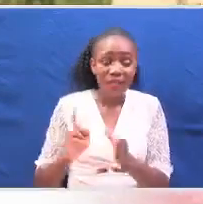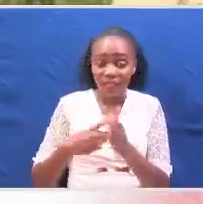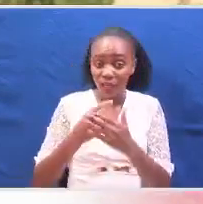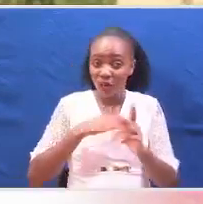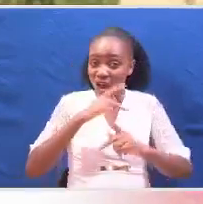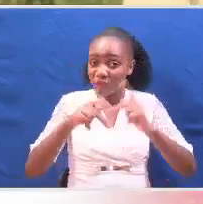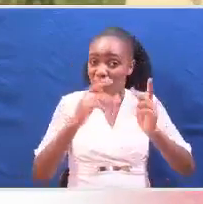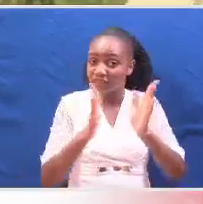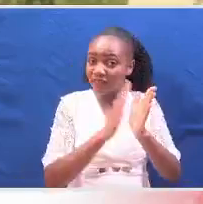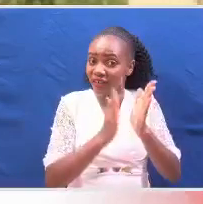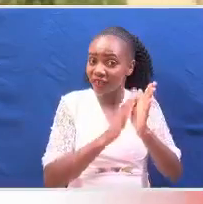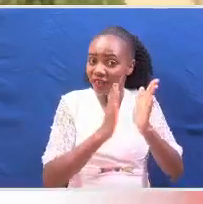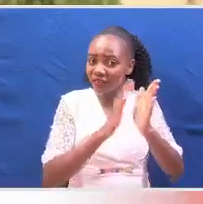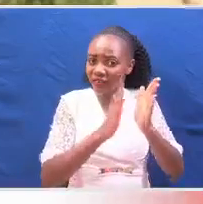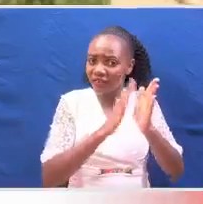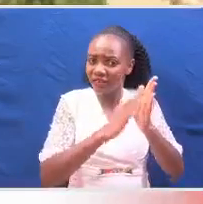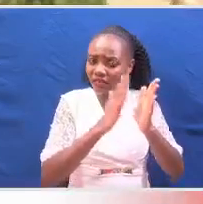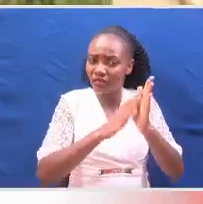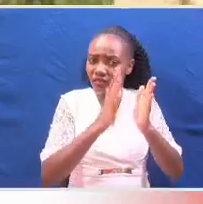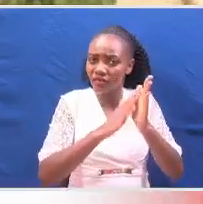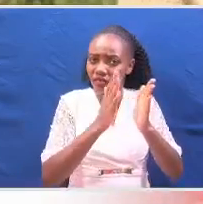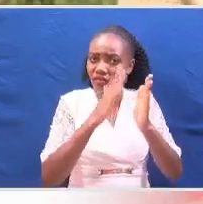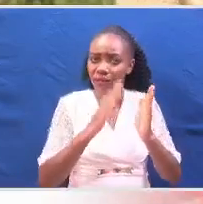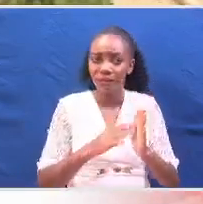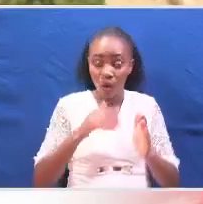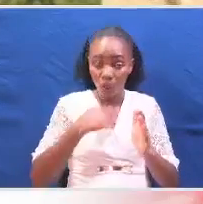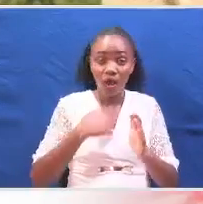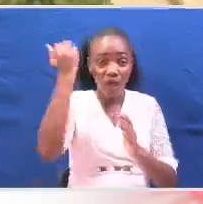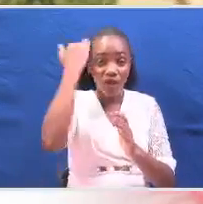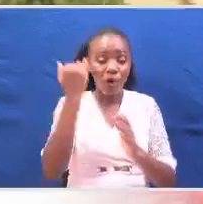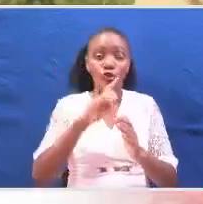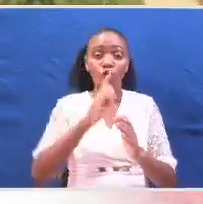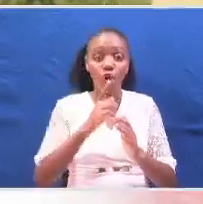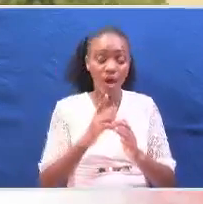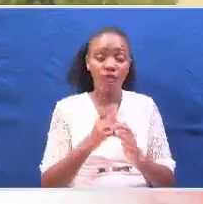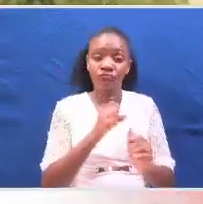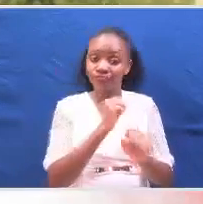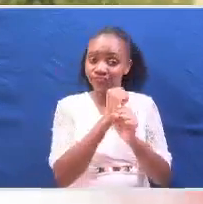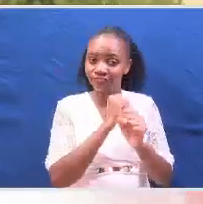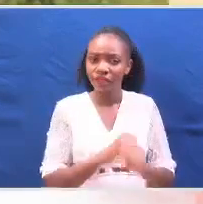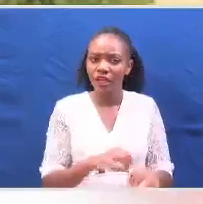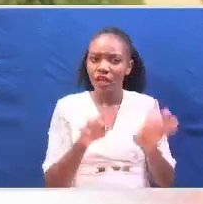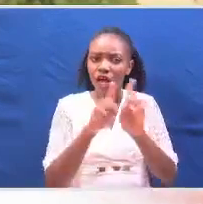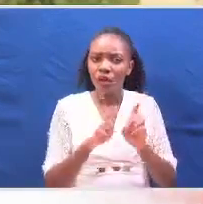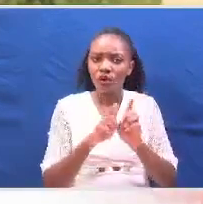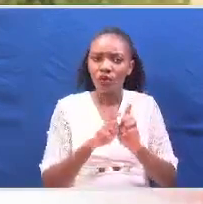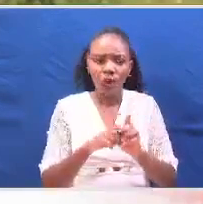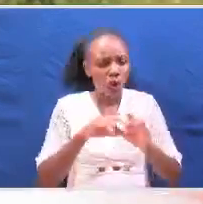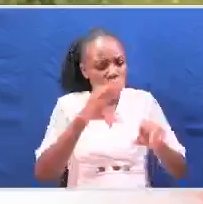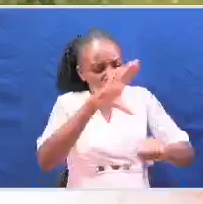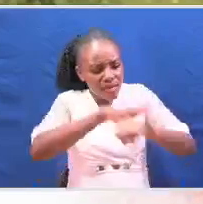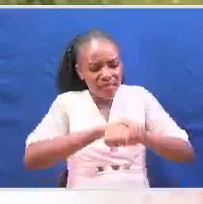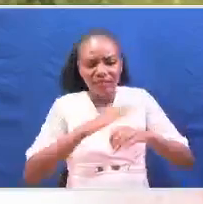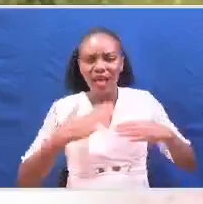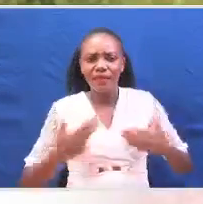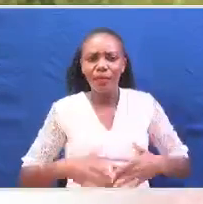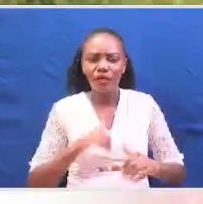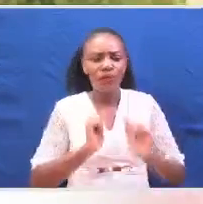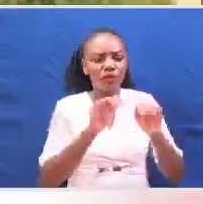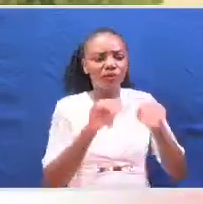muhimu sana ambao tumepewa court order tuweza kuifanya ya kufufua mwili